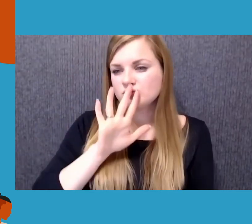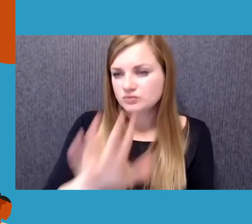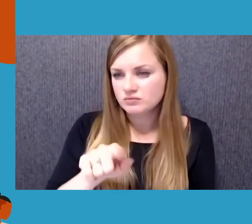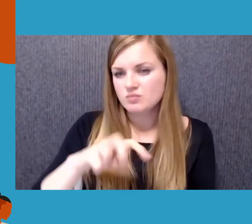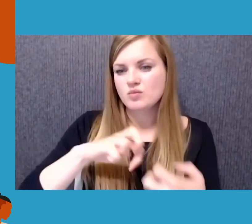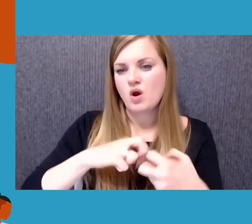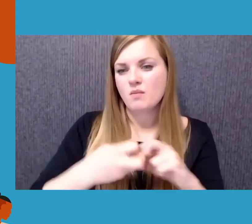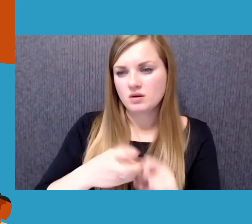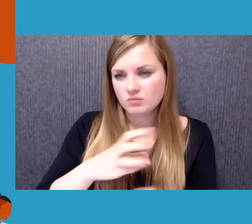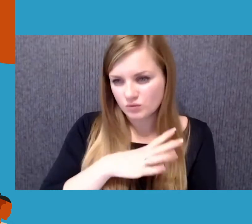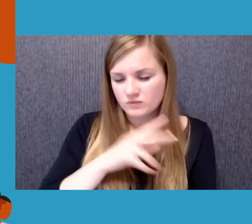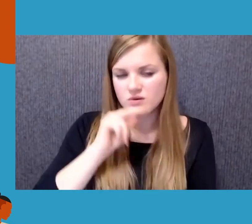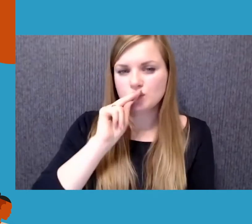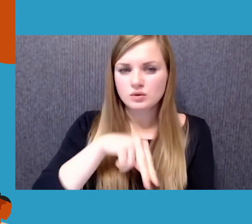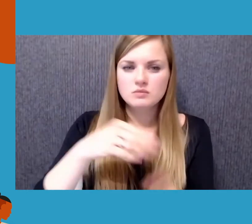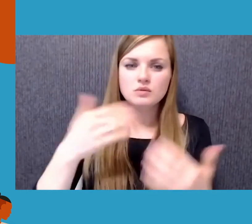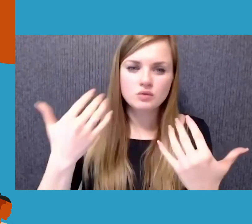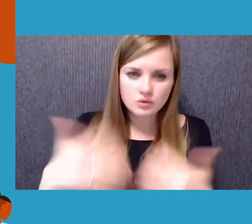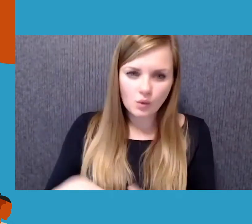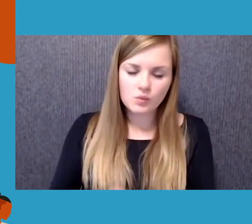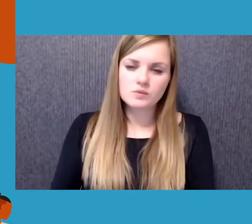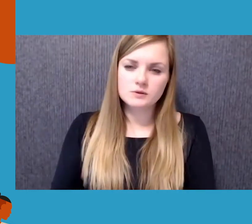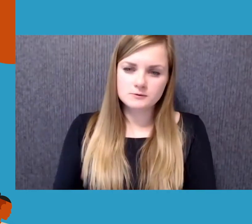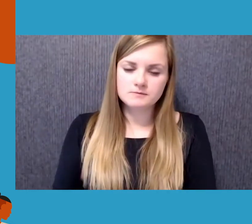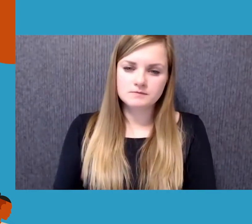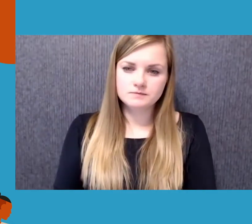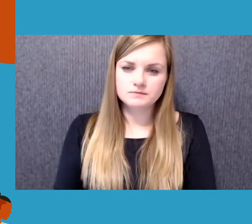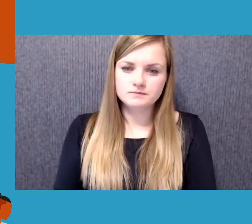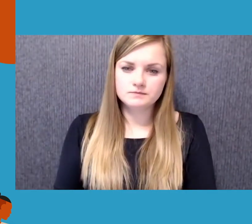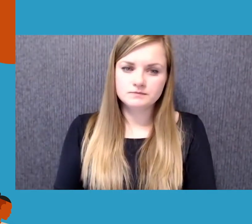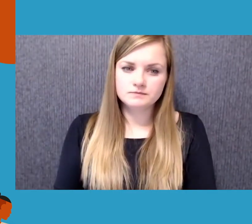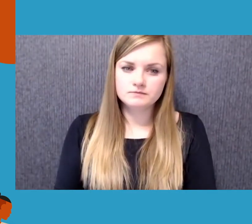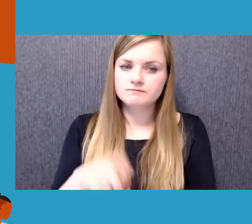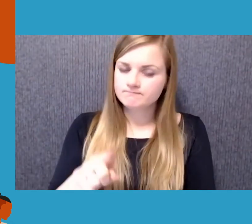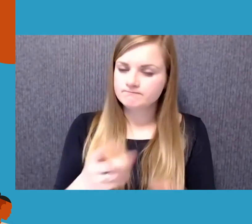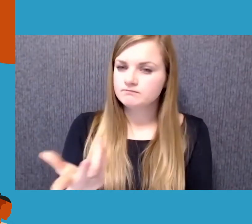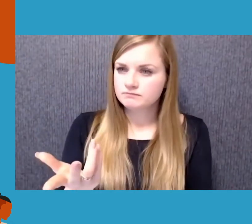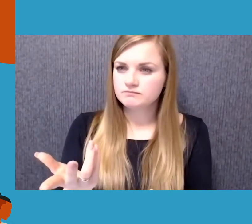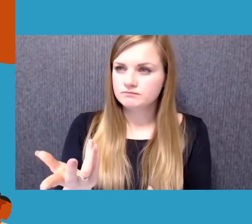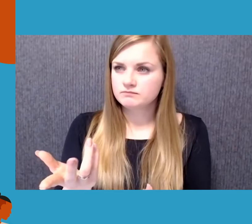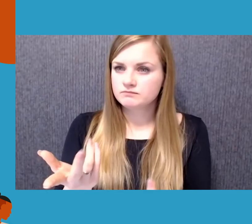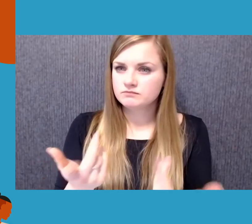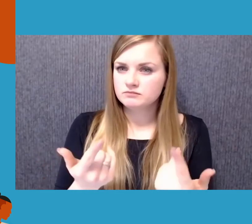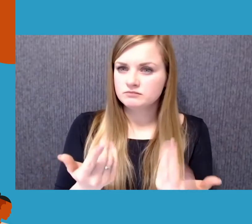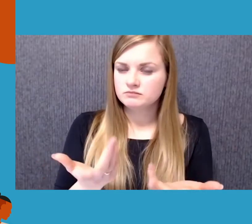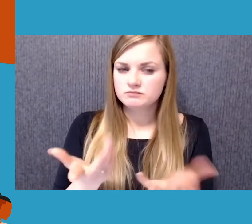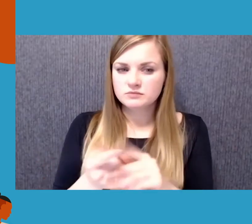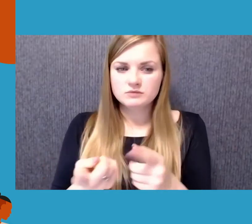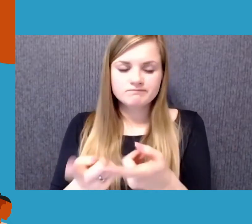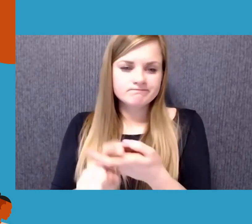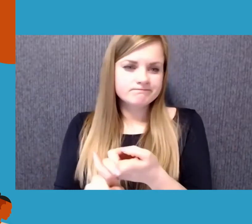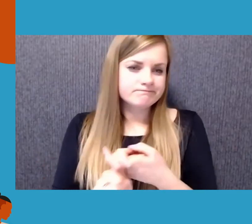comments had no continuity. Still, we believed that the offense was committed. It